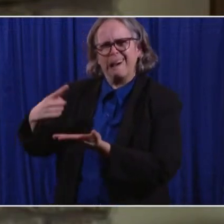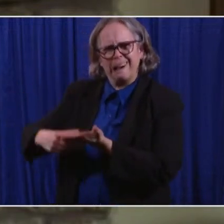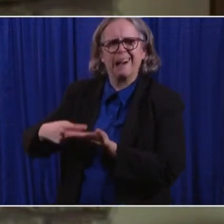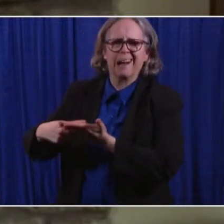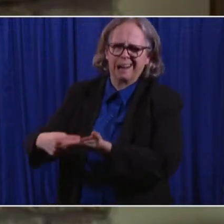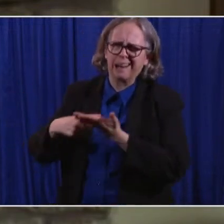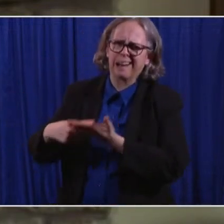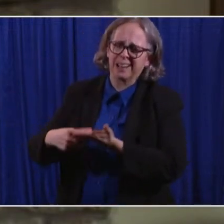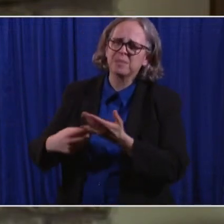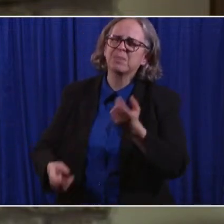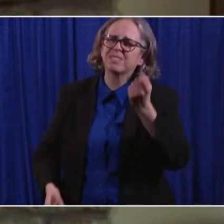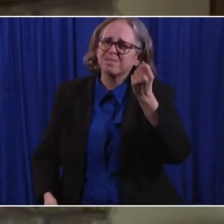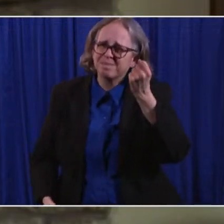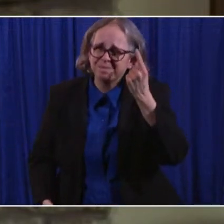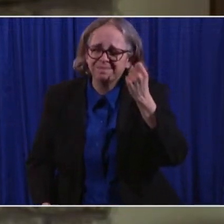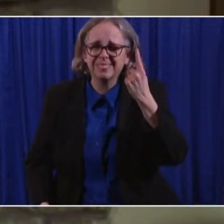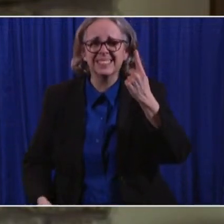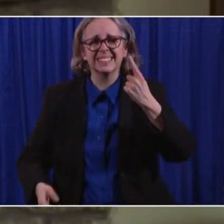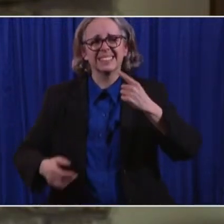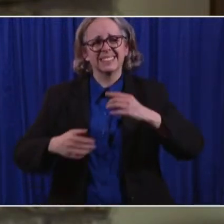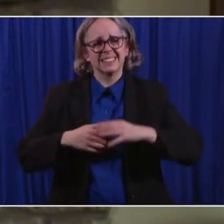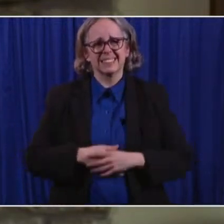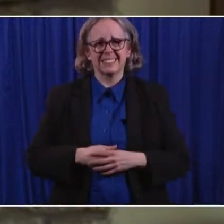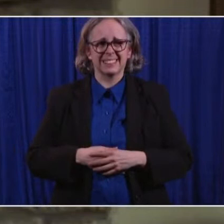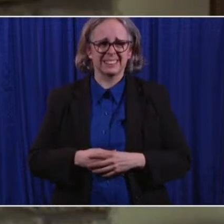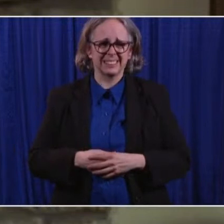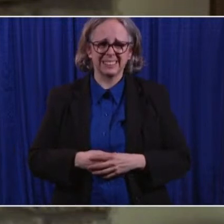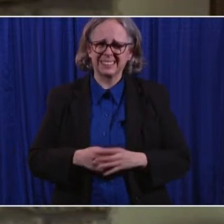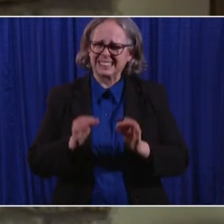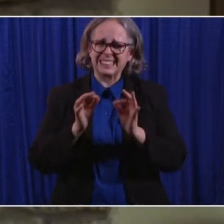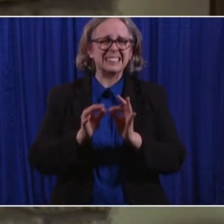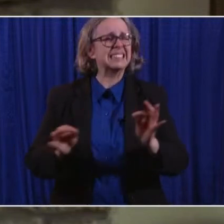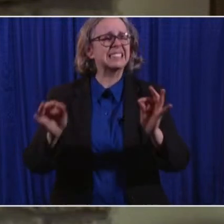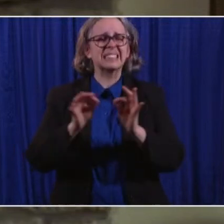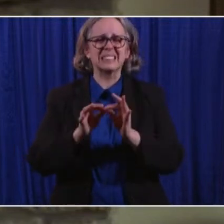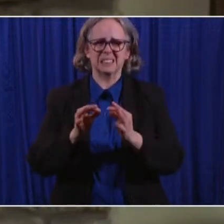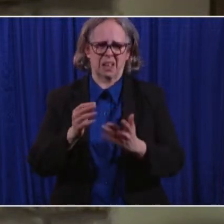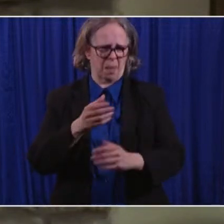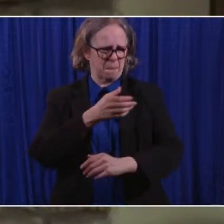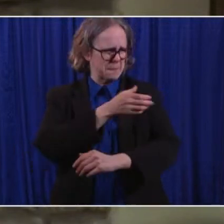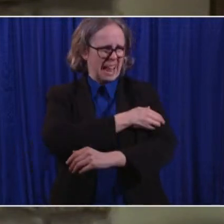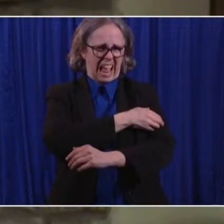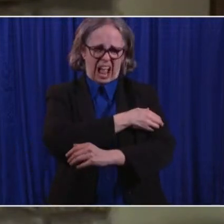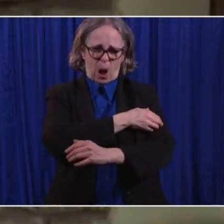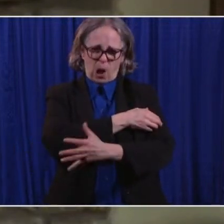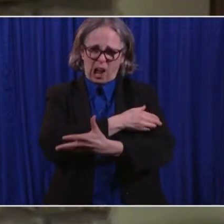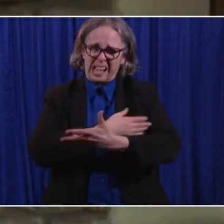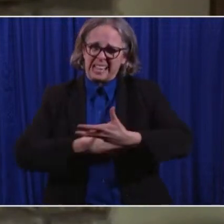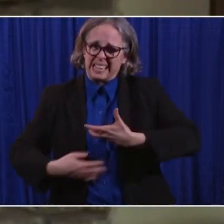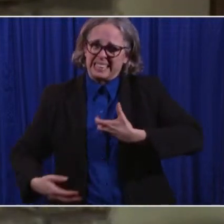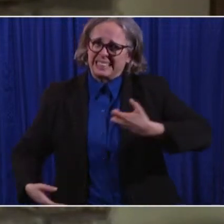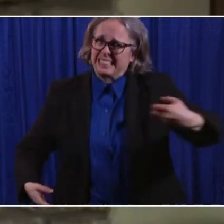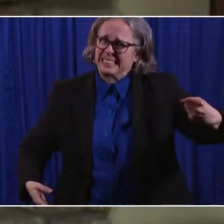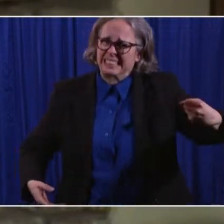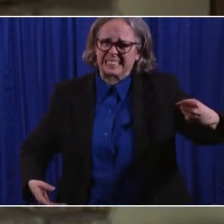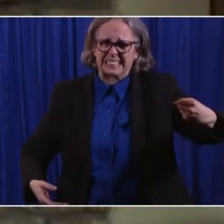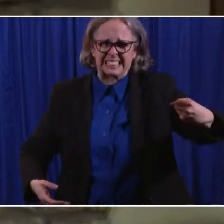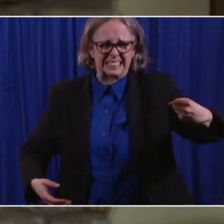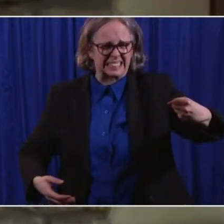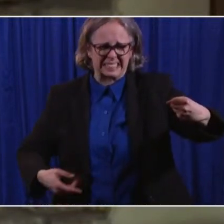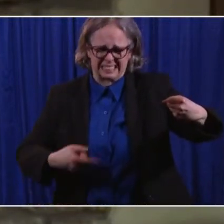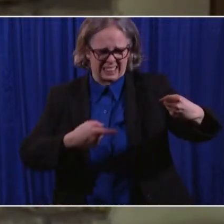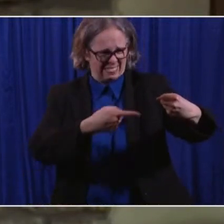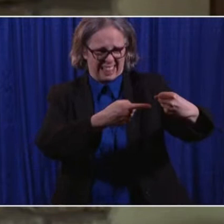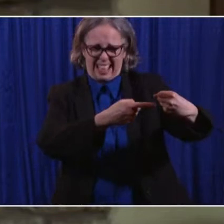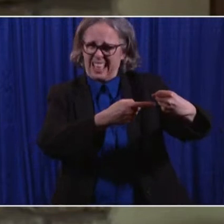away essential power that might be needed in the future to protect lives and to save